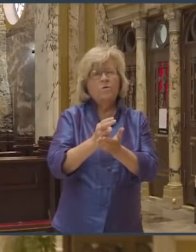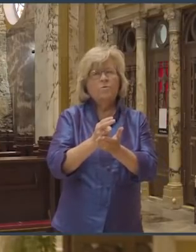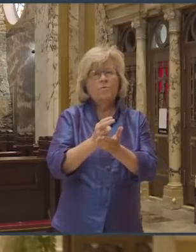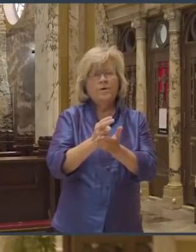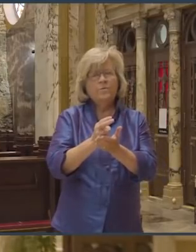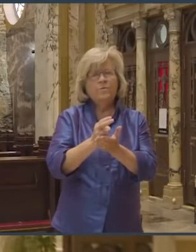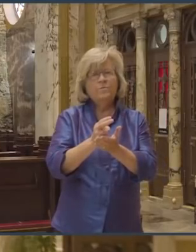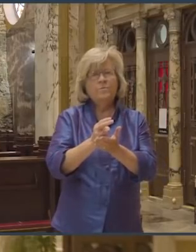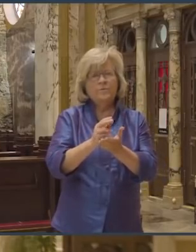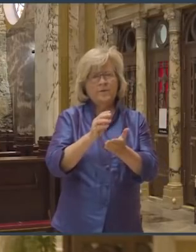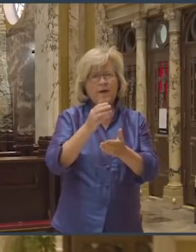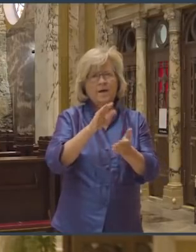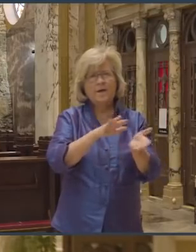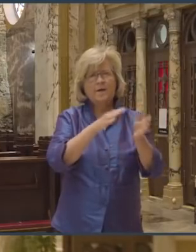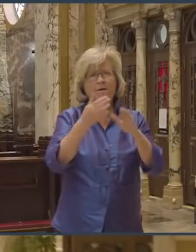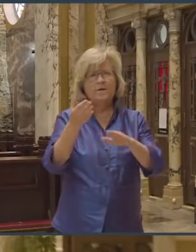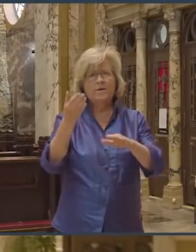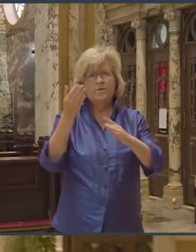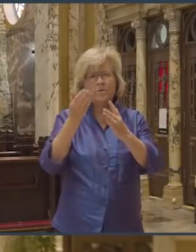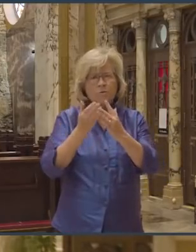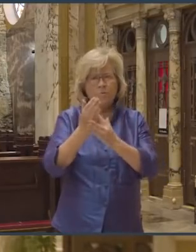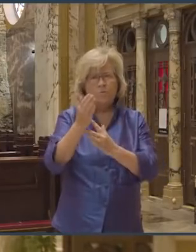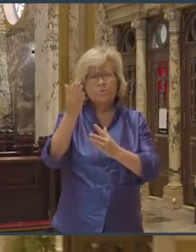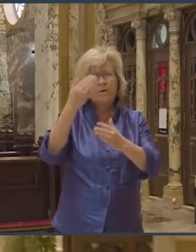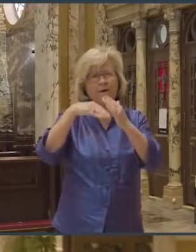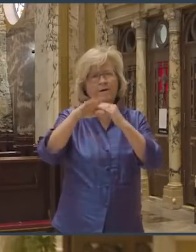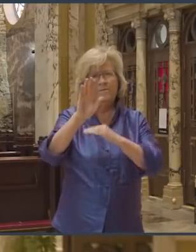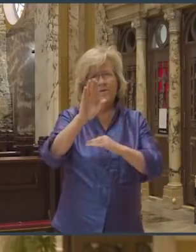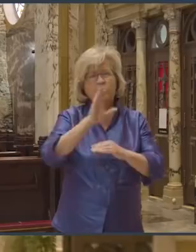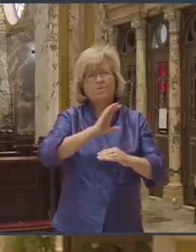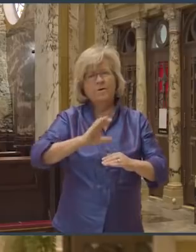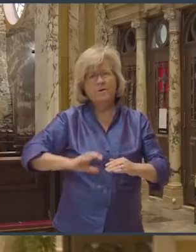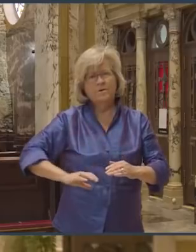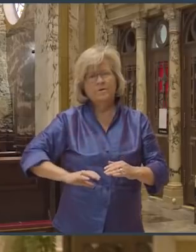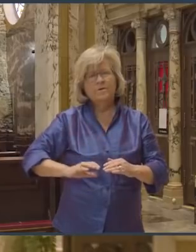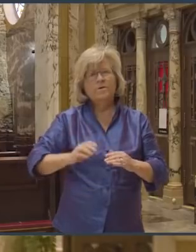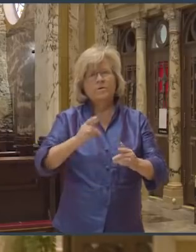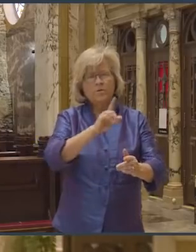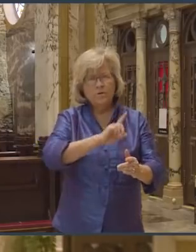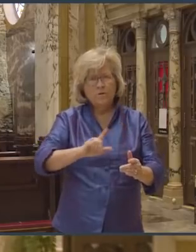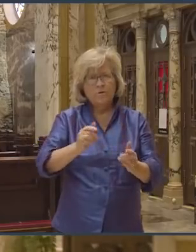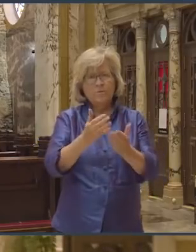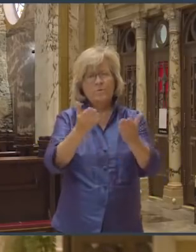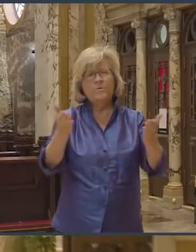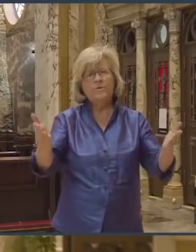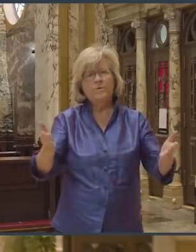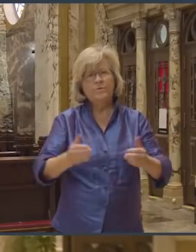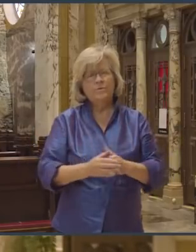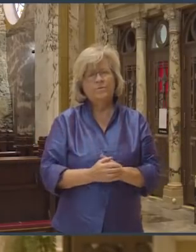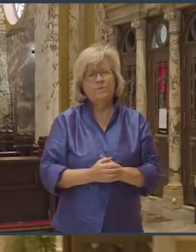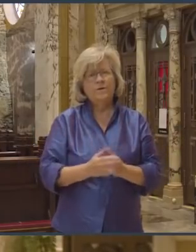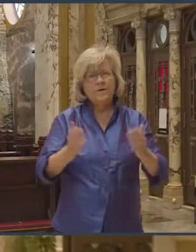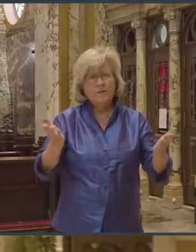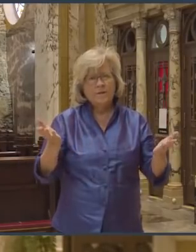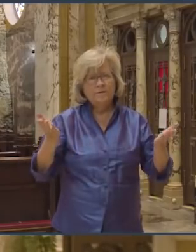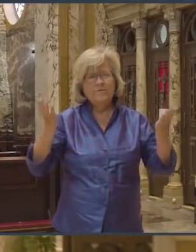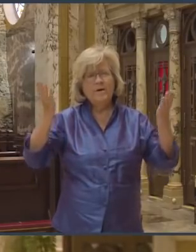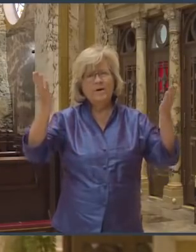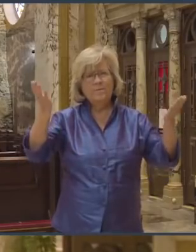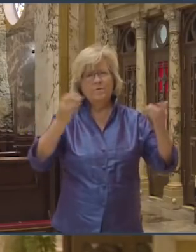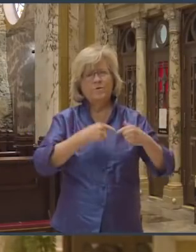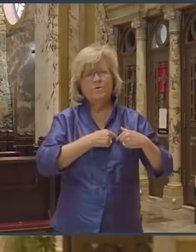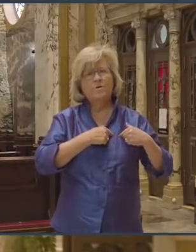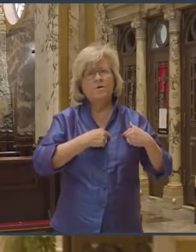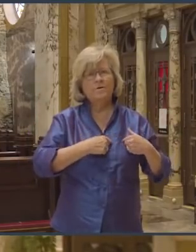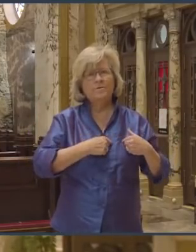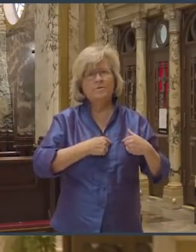to the glory of heaven, through Christ our Lord. Amen. The Lord be with you. And with your spirit. Lift up your hearts. We